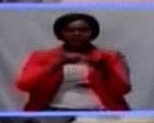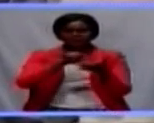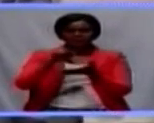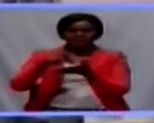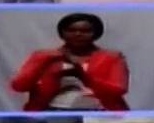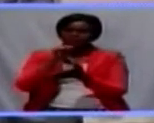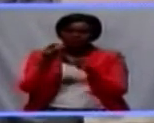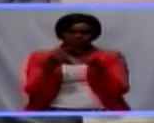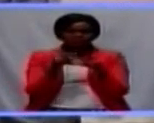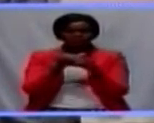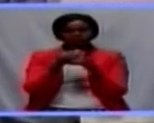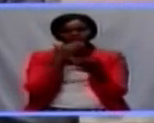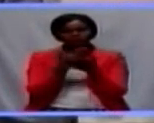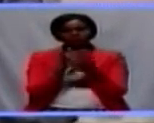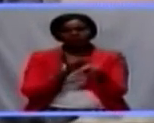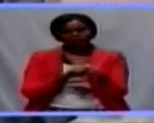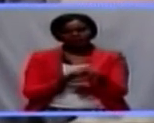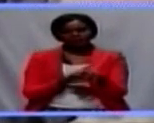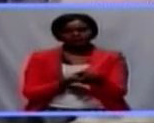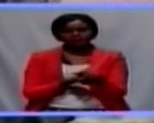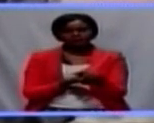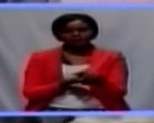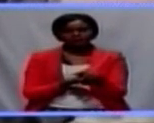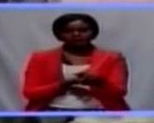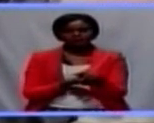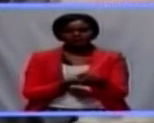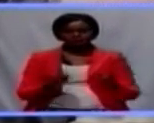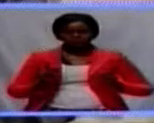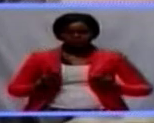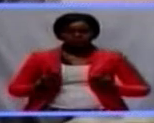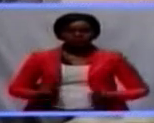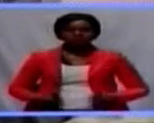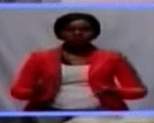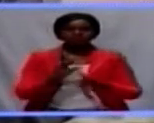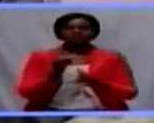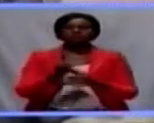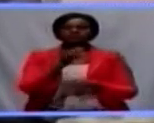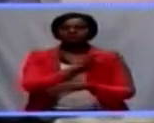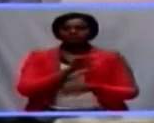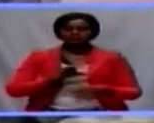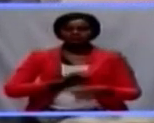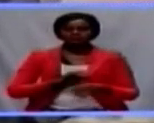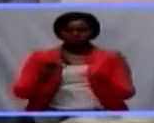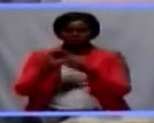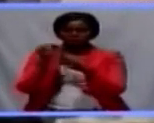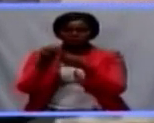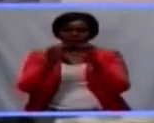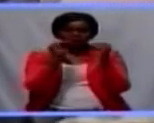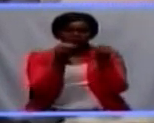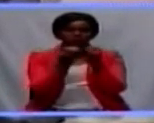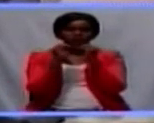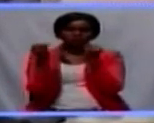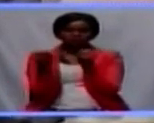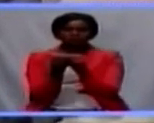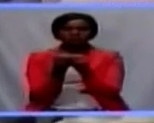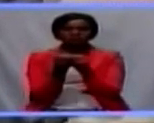not come in good time, okay, and the person you have, or the company you have supplied, or the organization you have supplied is not a tax